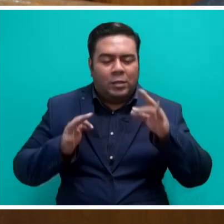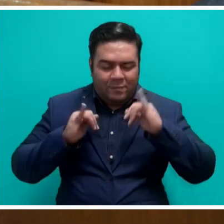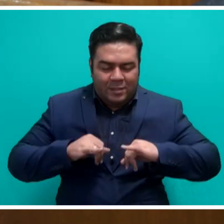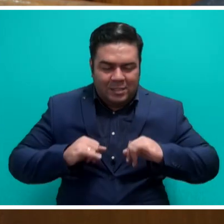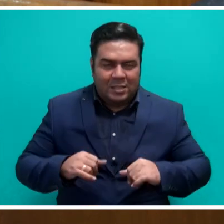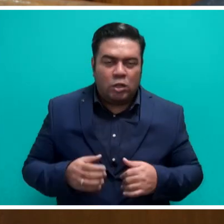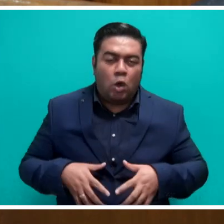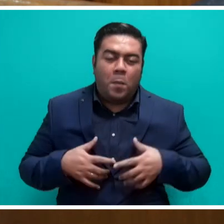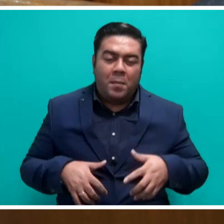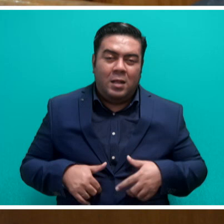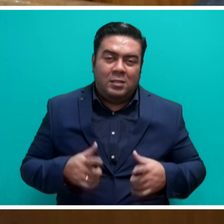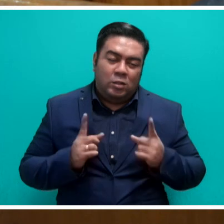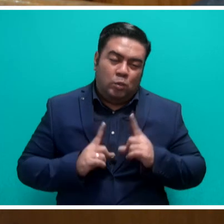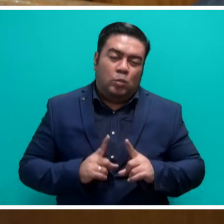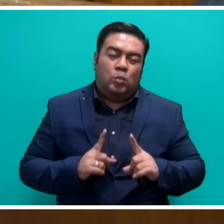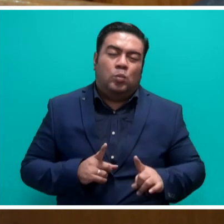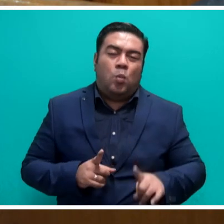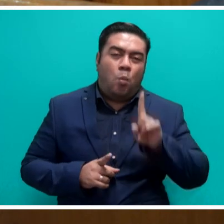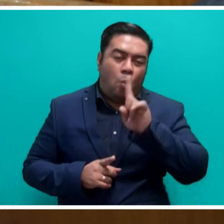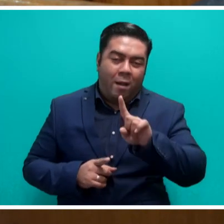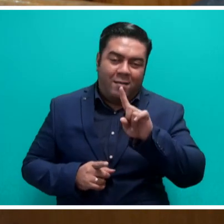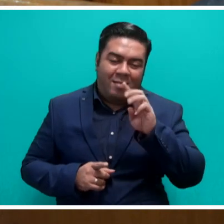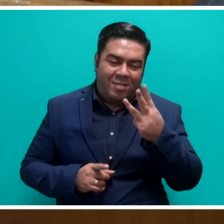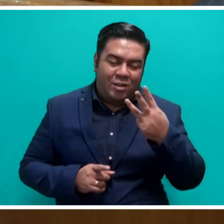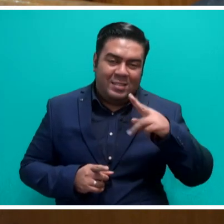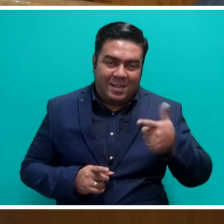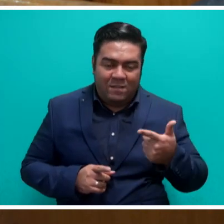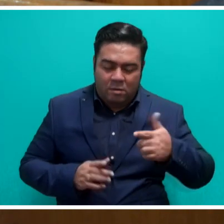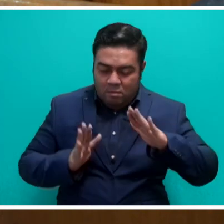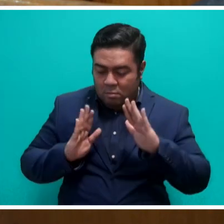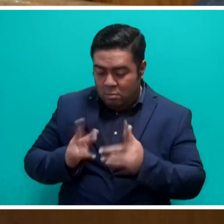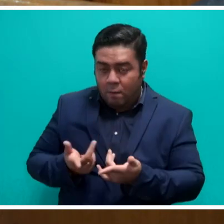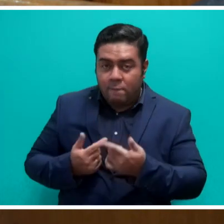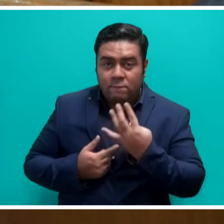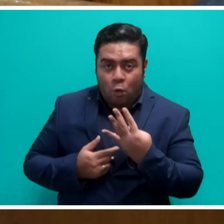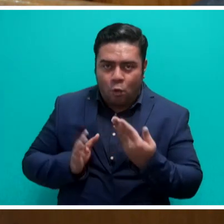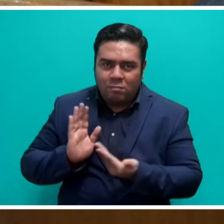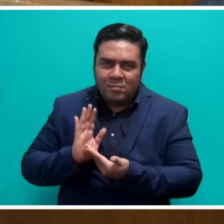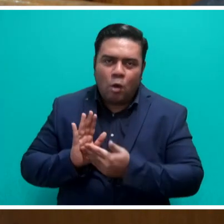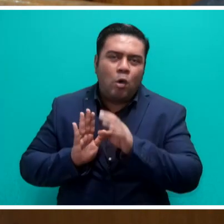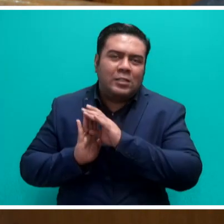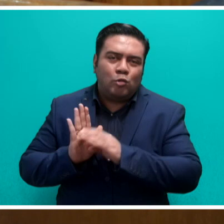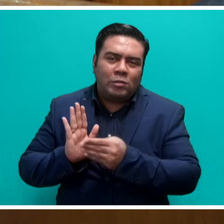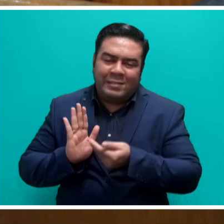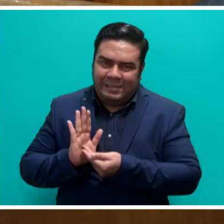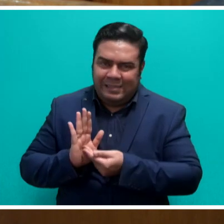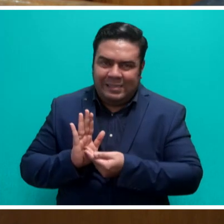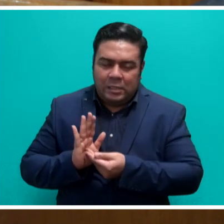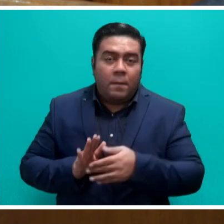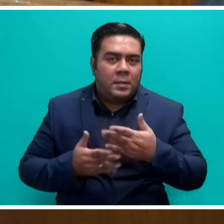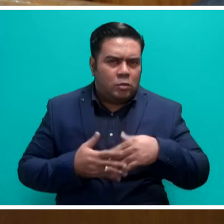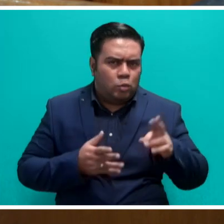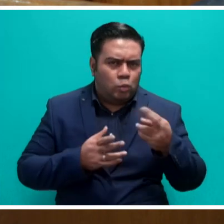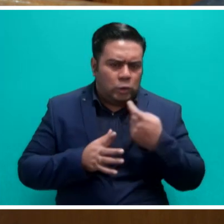complaints in accordance with Section 137(4) of the Constitution. Mr. Keane responded